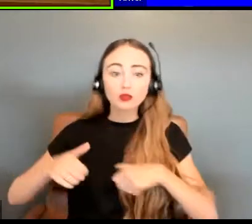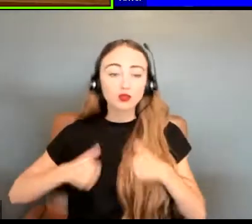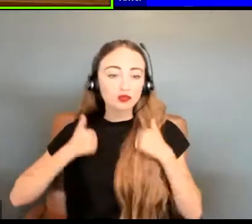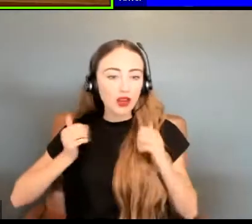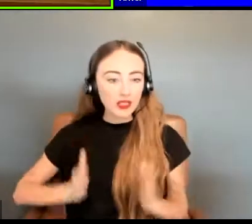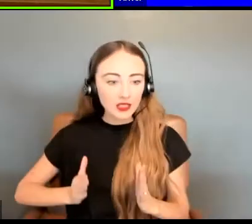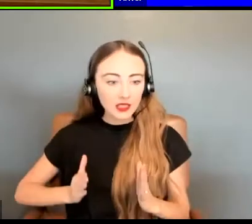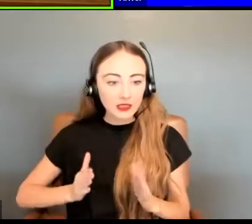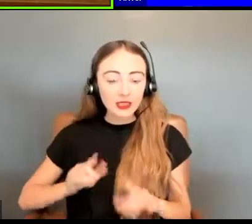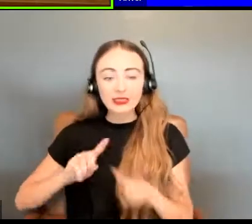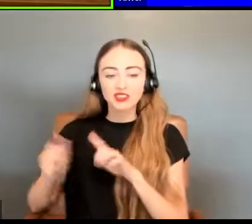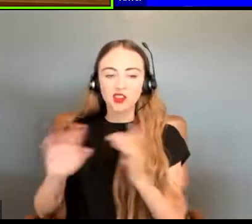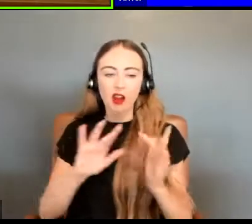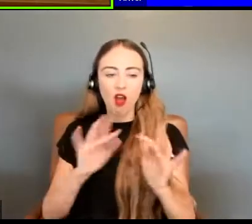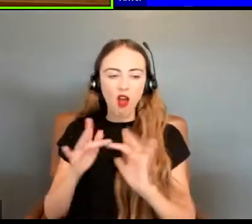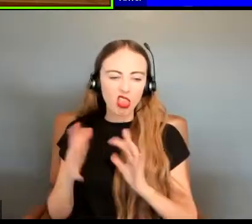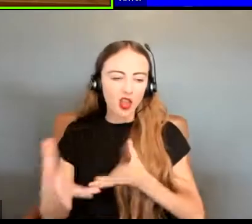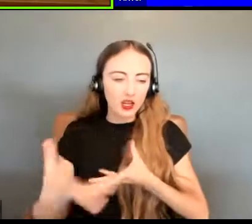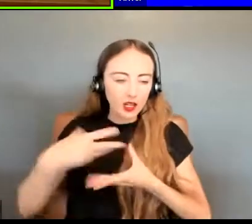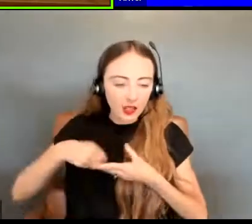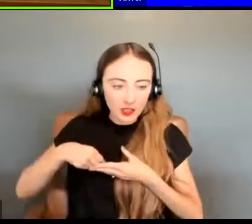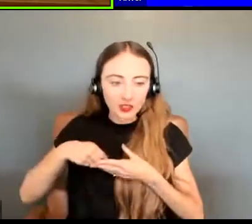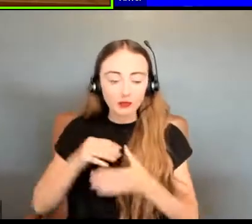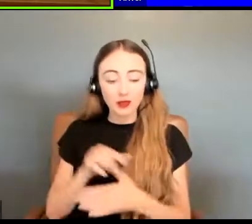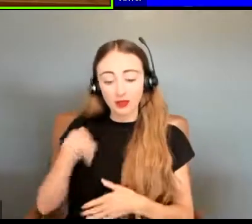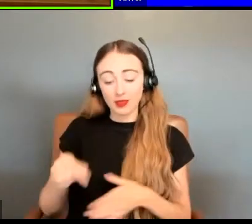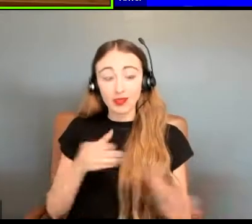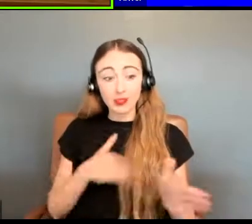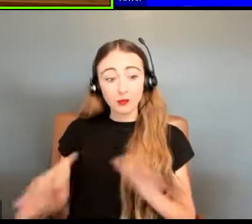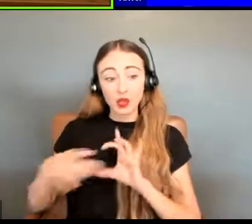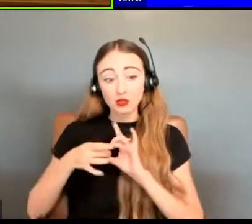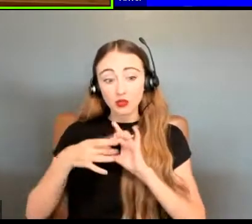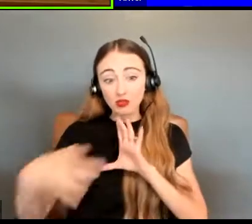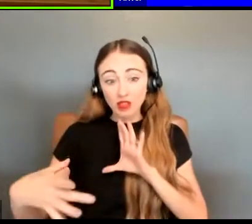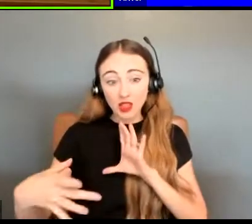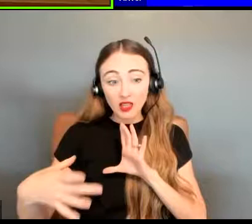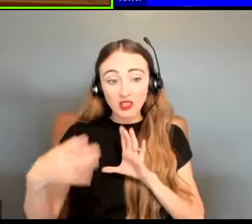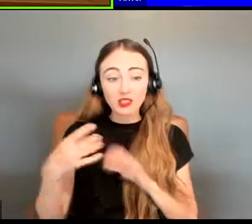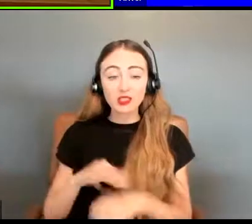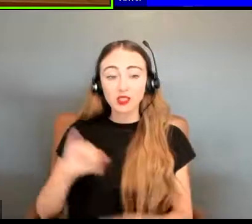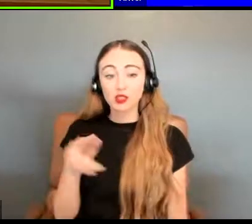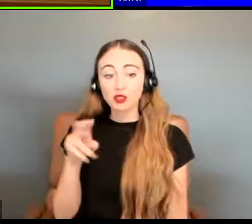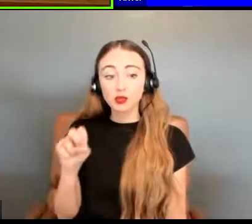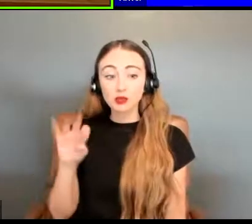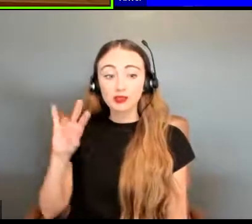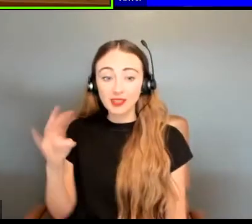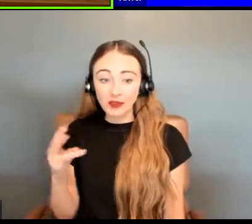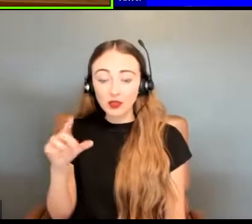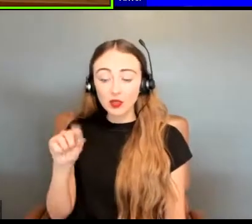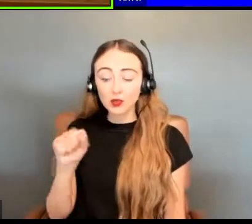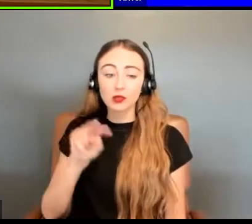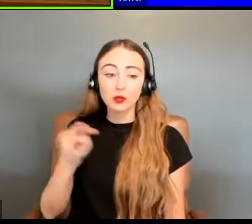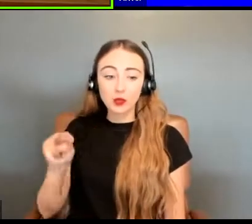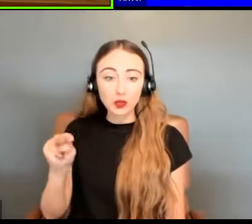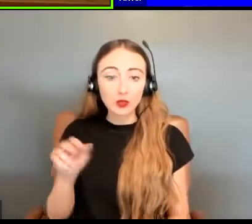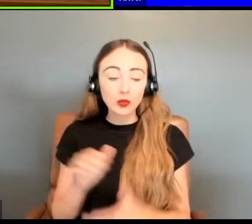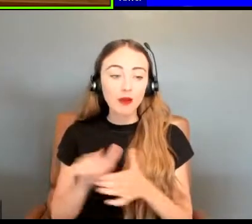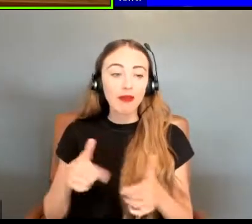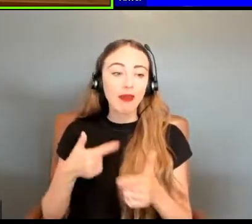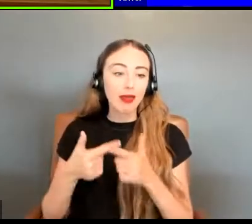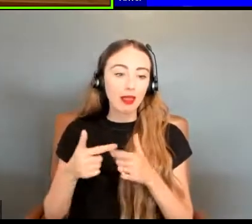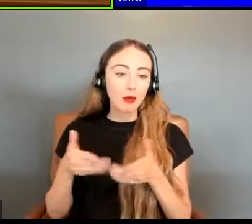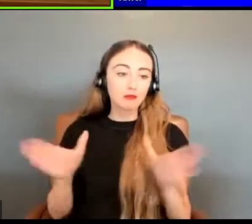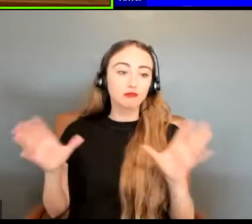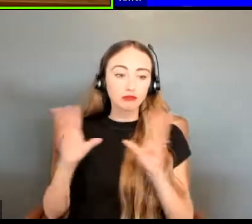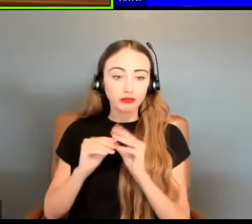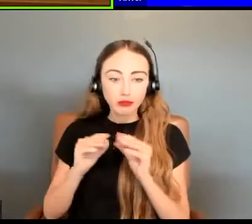series of online engagements. The draft plan was released for public comment on June 7th, 2022, and the mayoral public hearing was held on